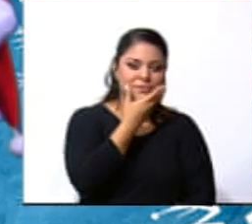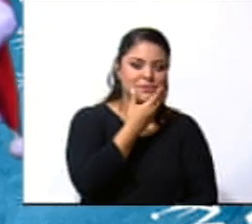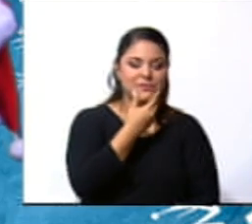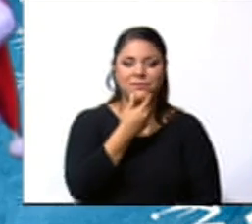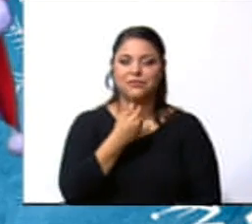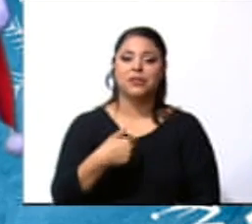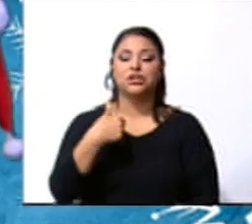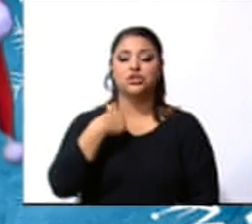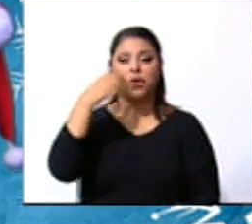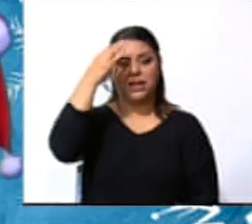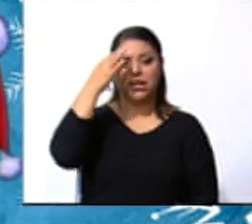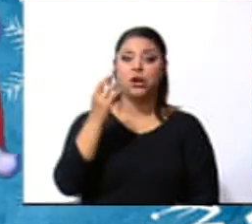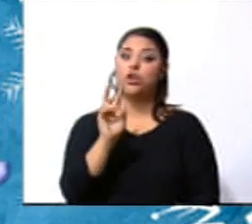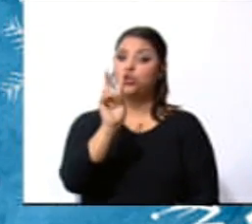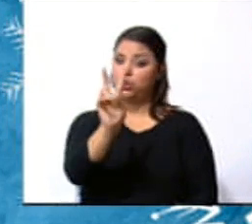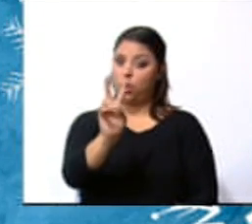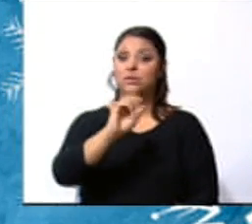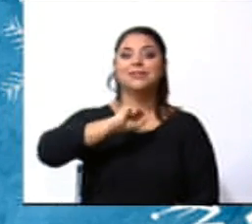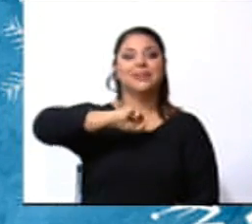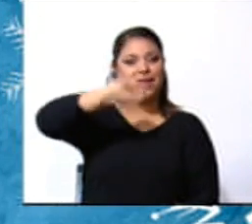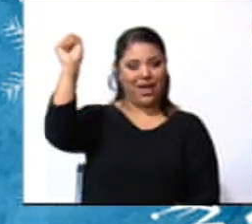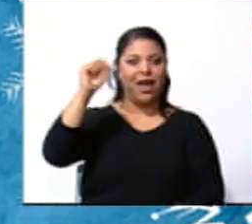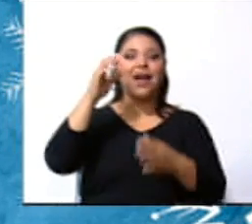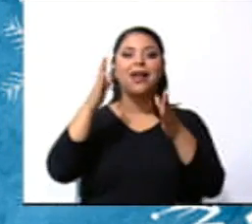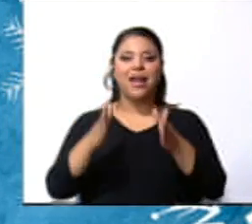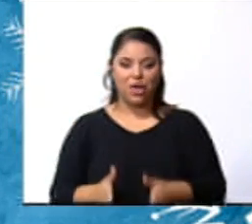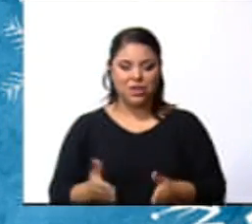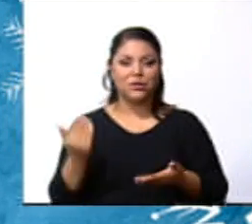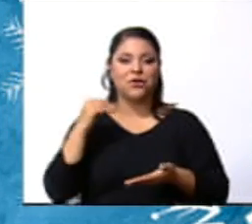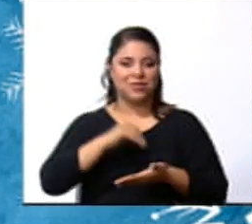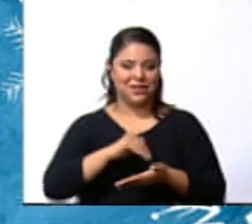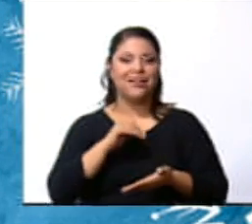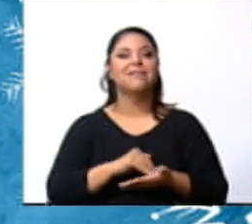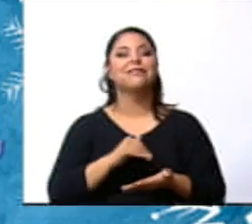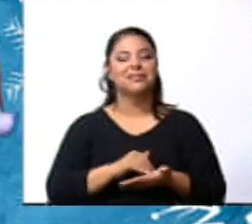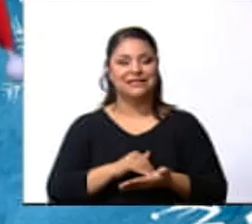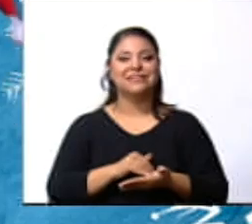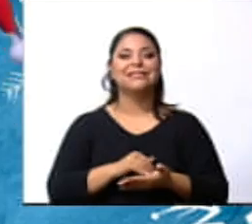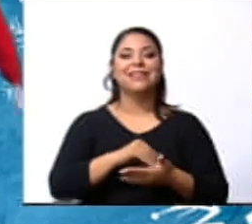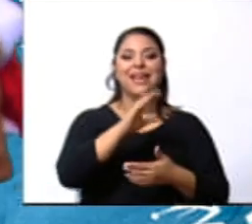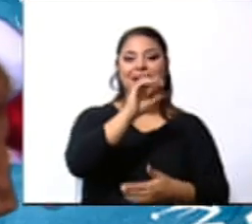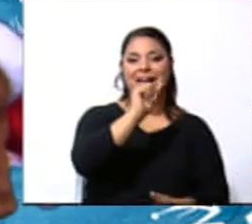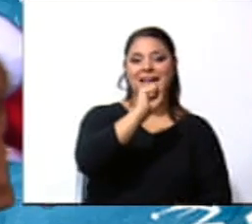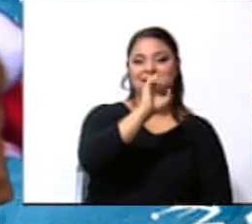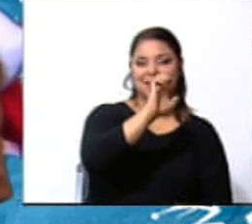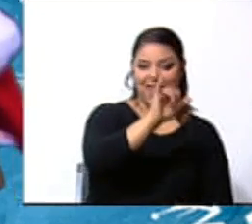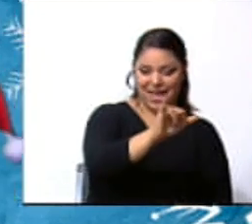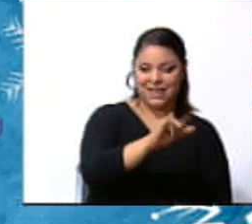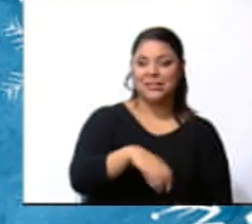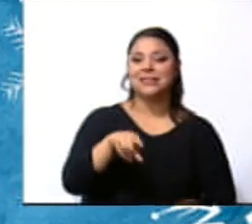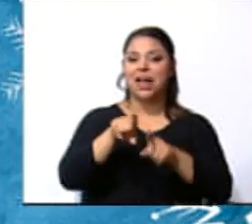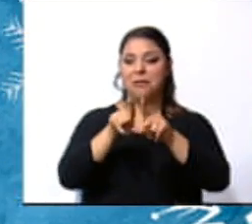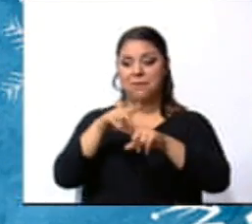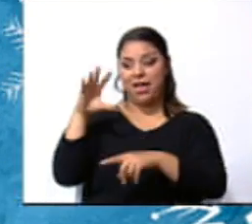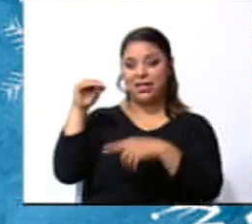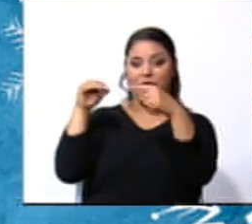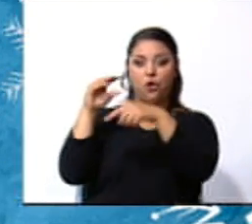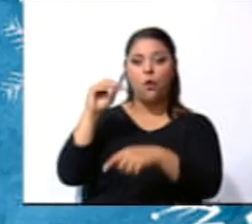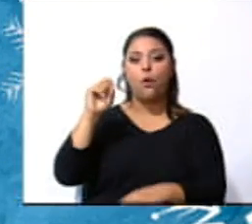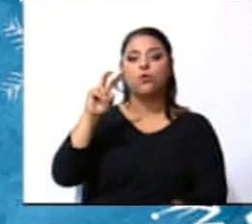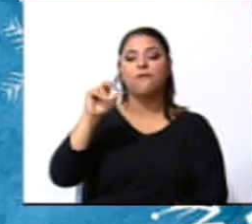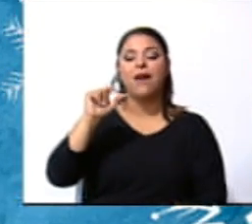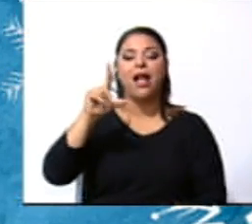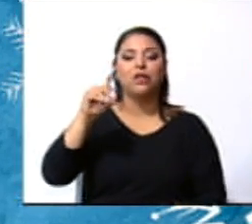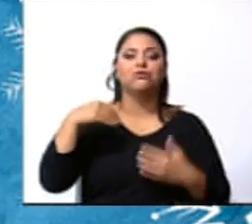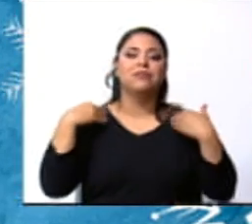I think both of you are the winners once again. Casey and Osvaldo, congratulations. Great